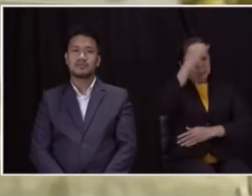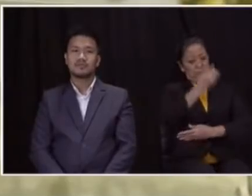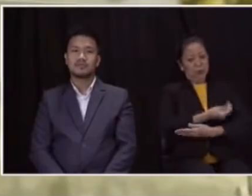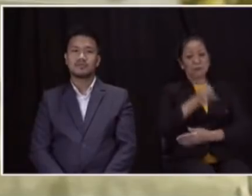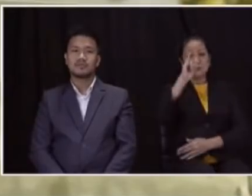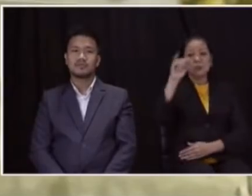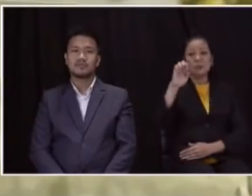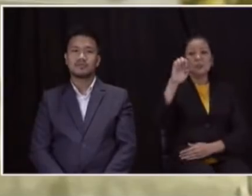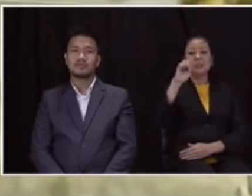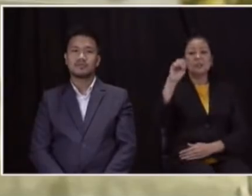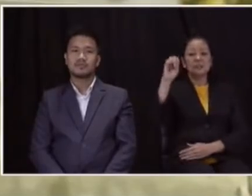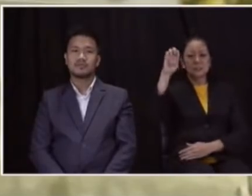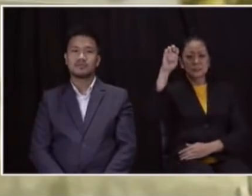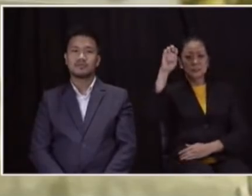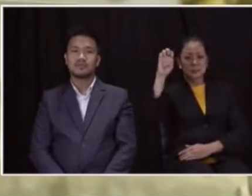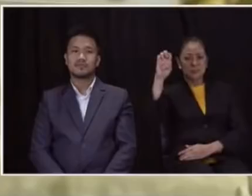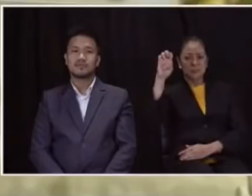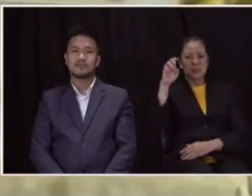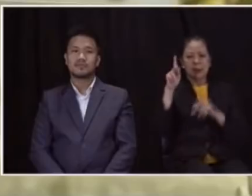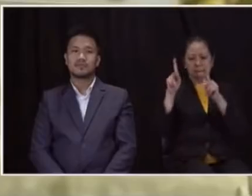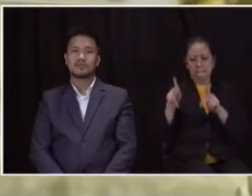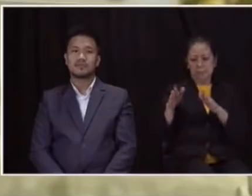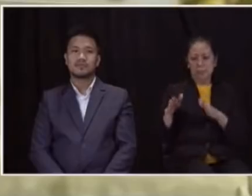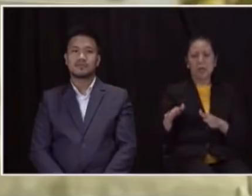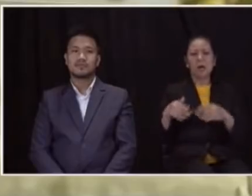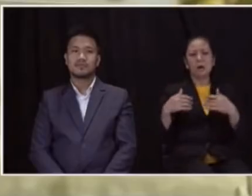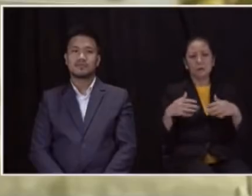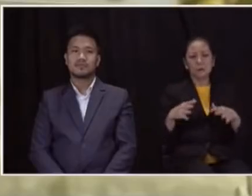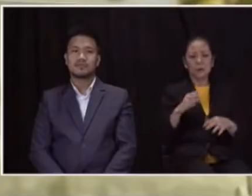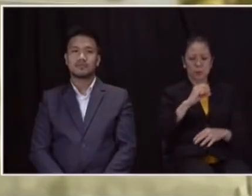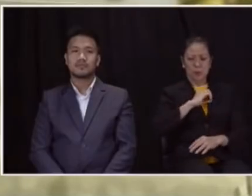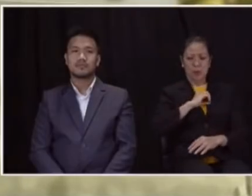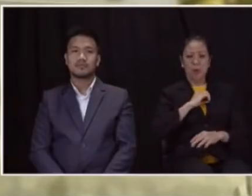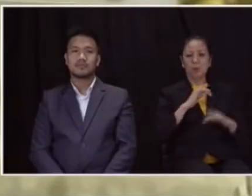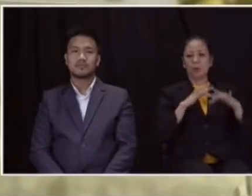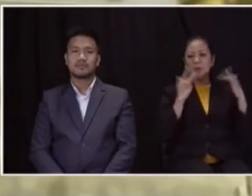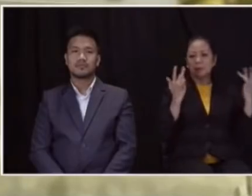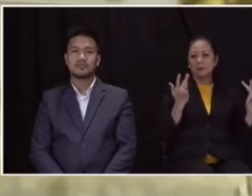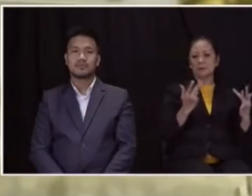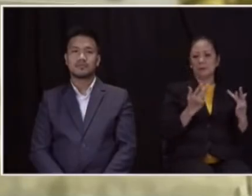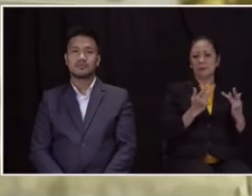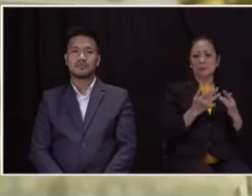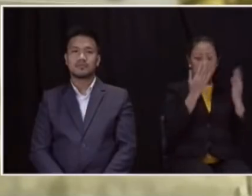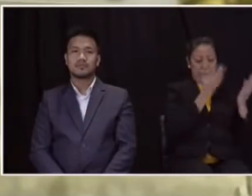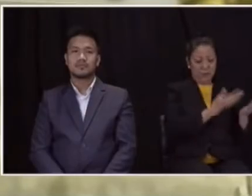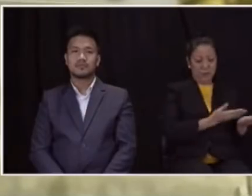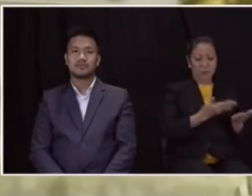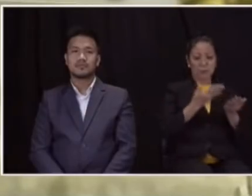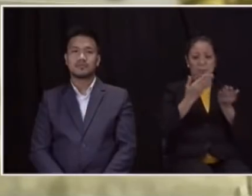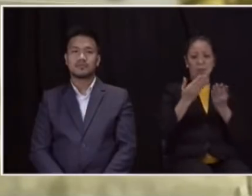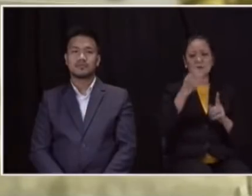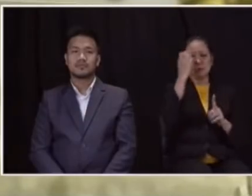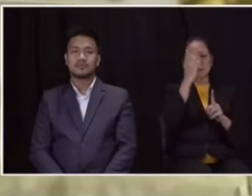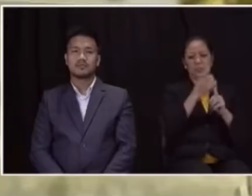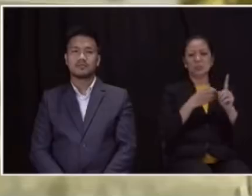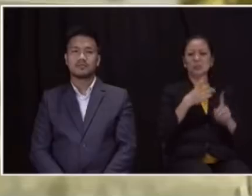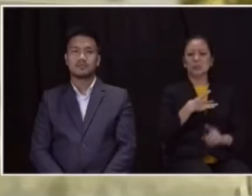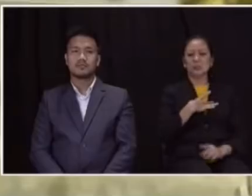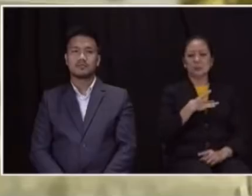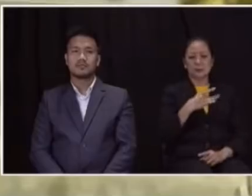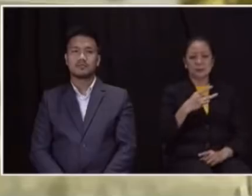son of Jesse, a man after my own heart. He will carry out my every